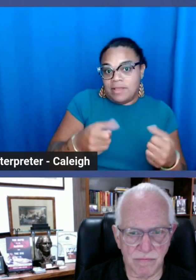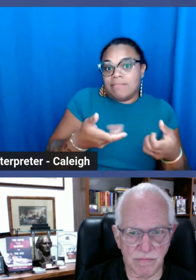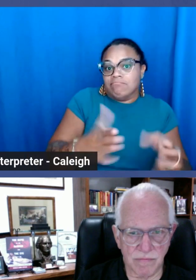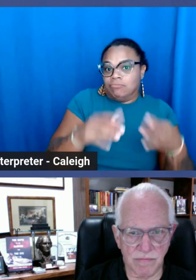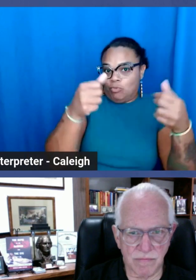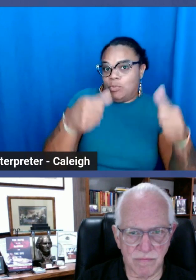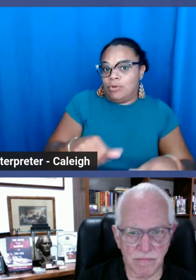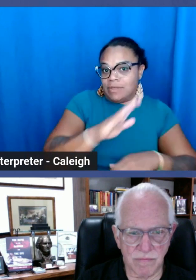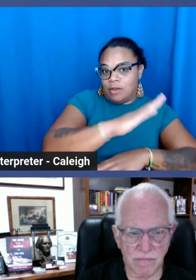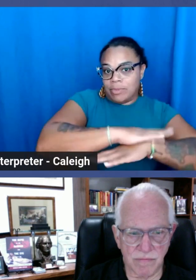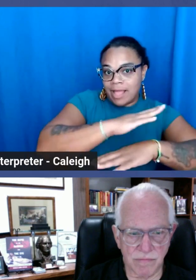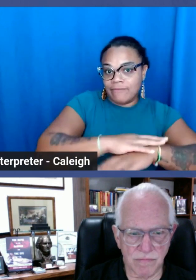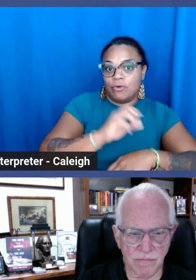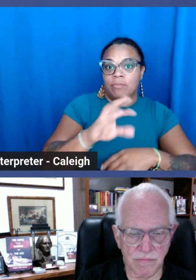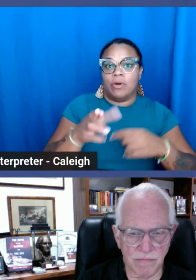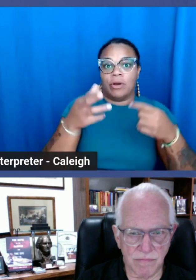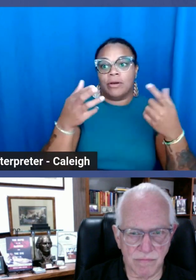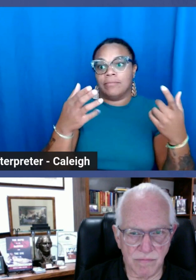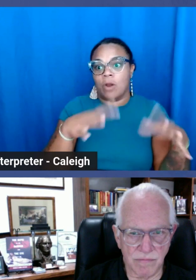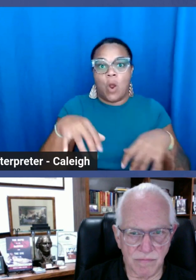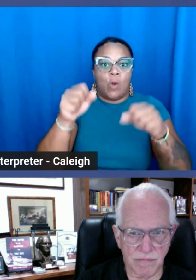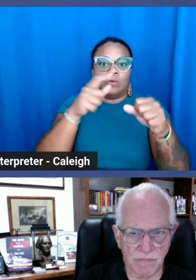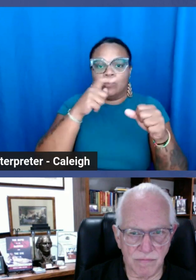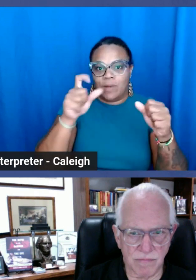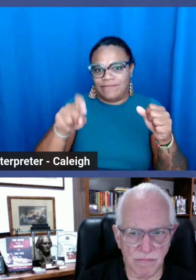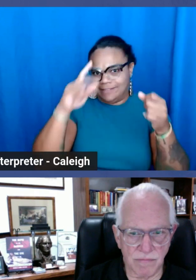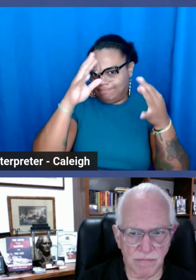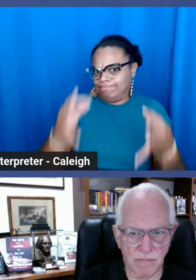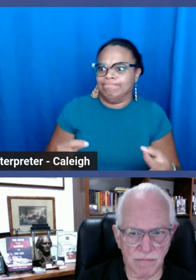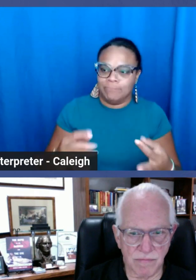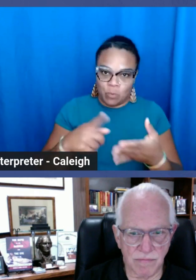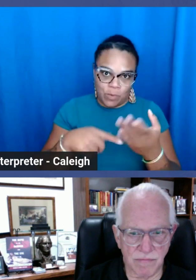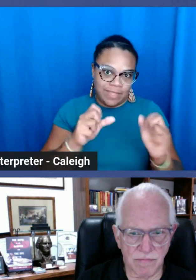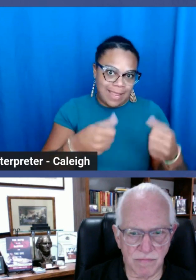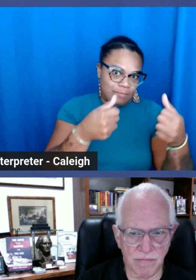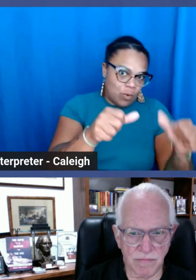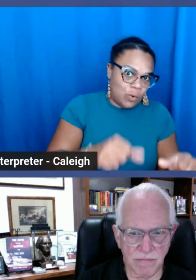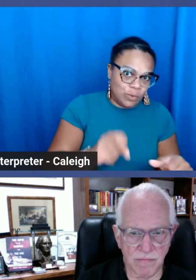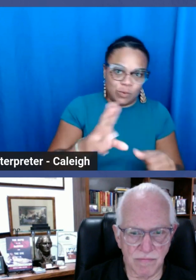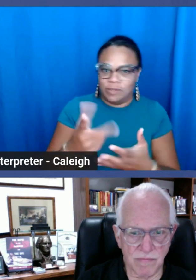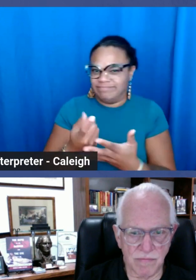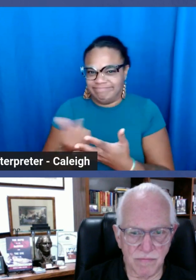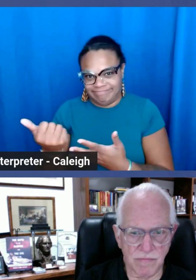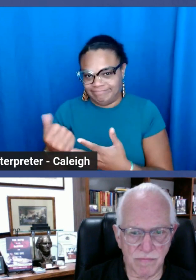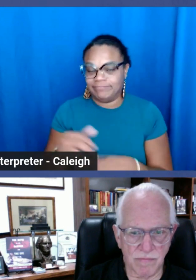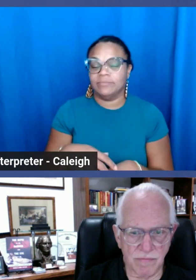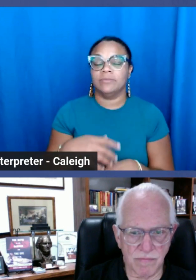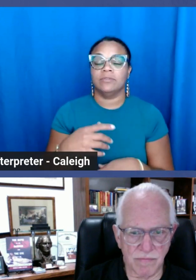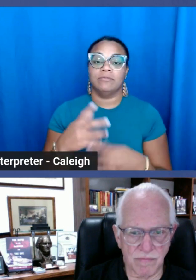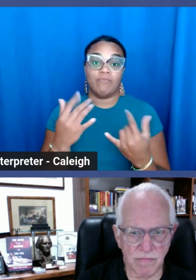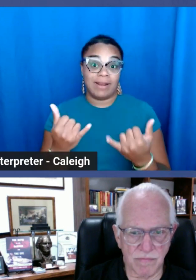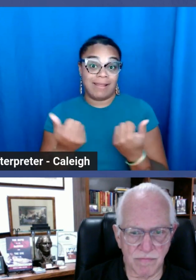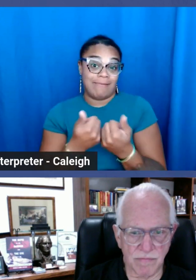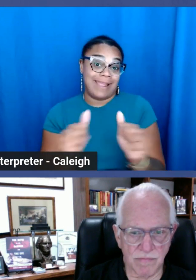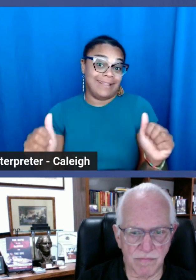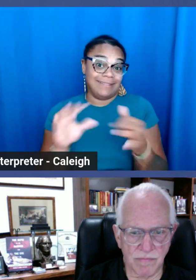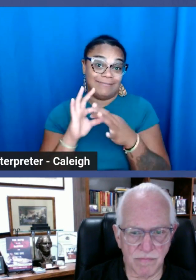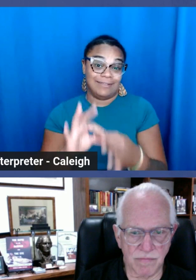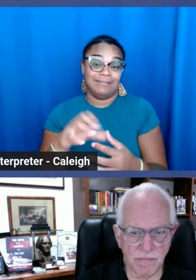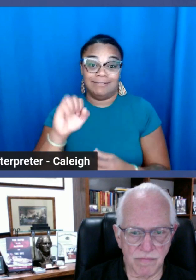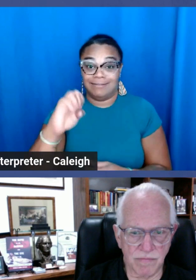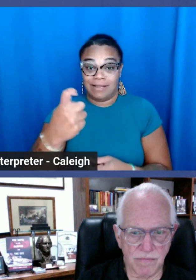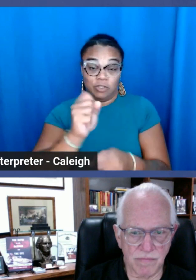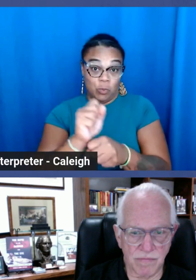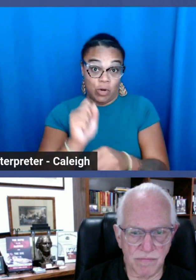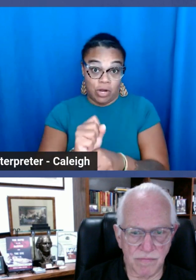or hosts making those decisions. We're in an environment where anything related to sex work was